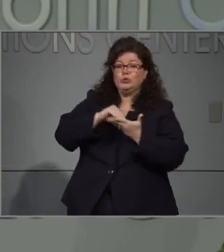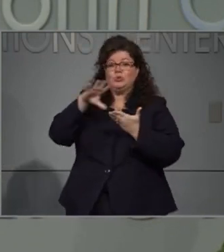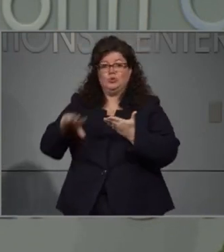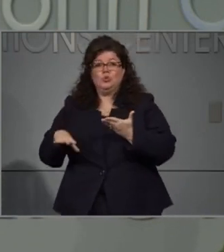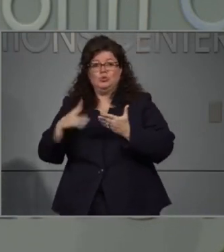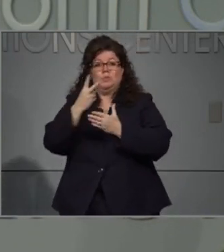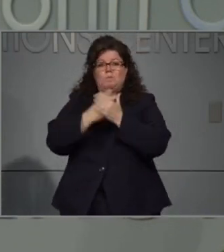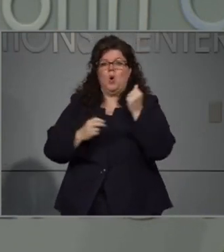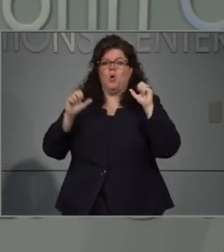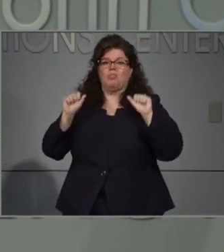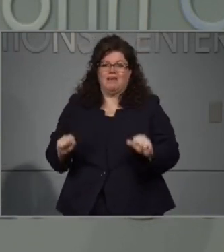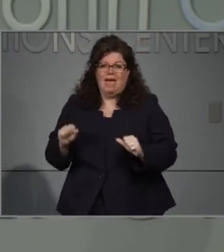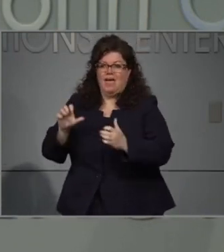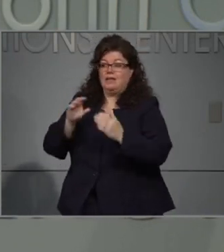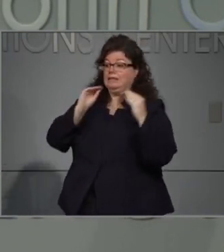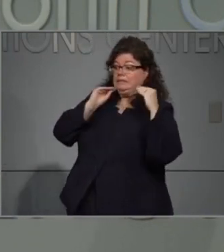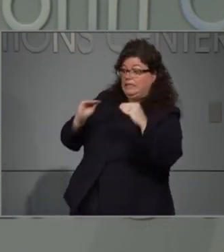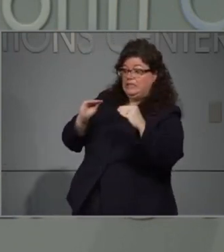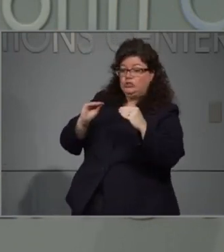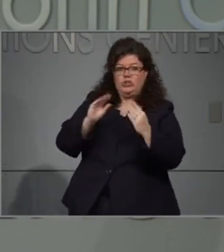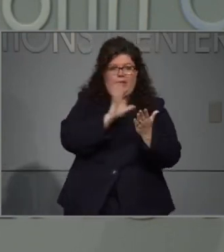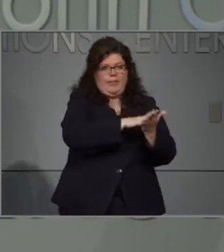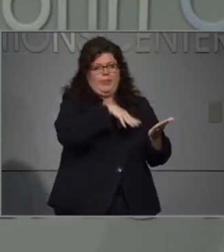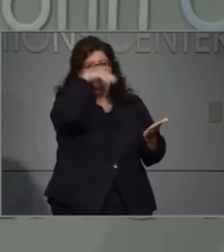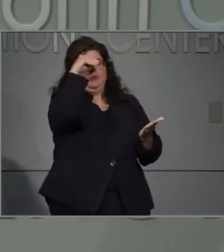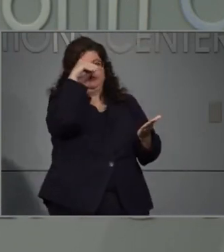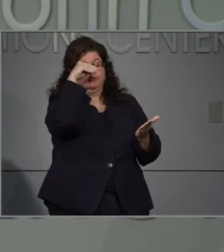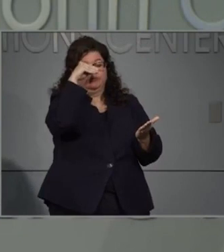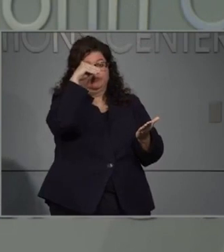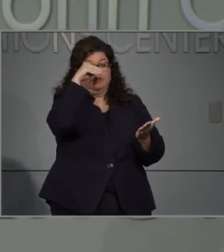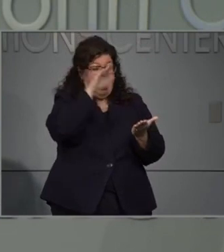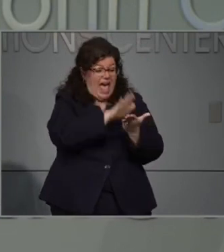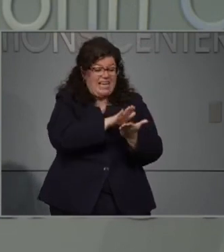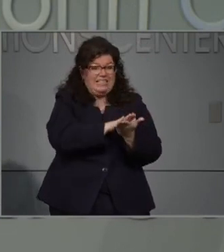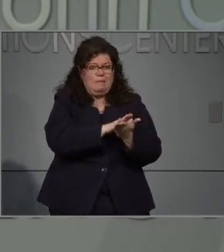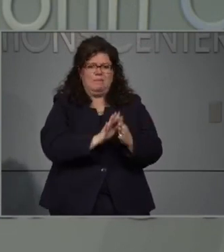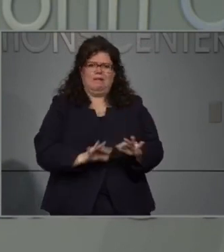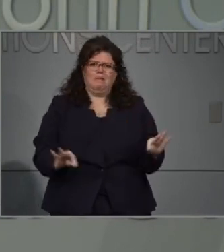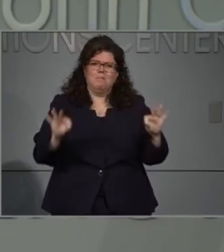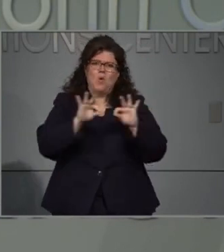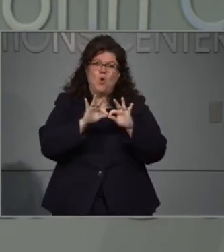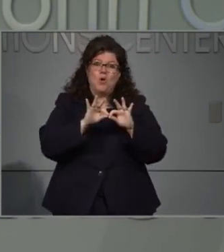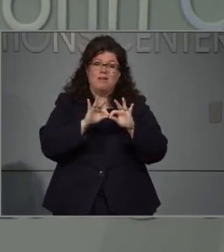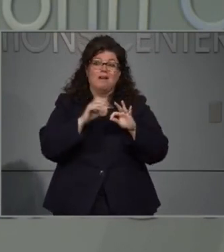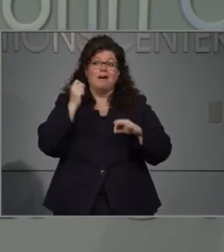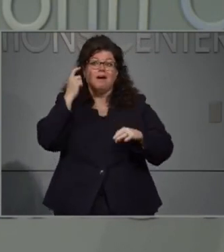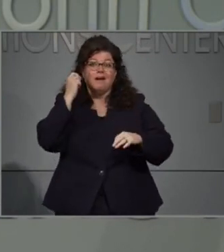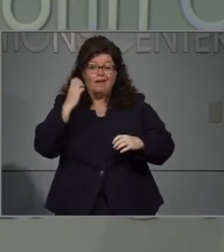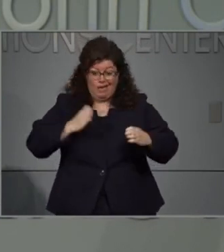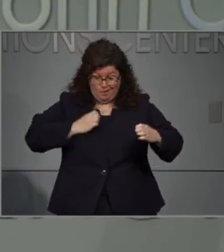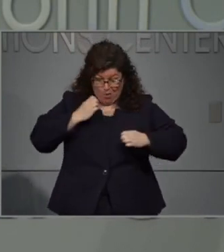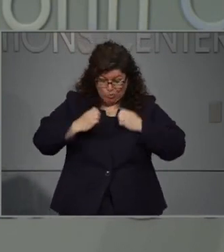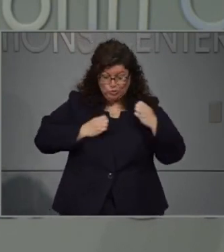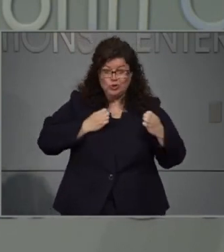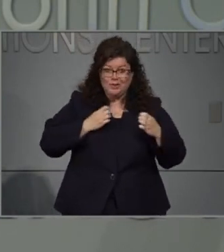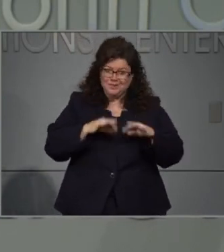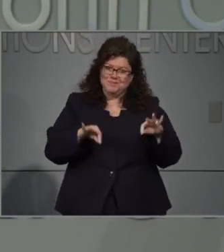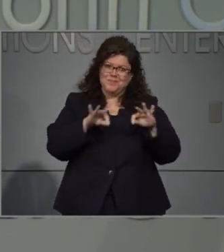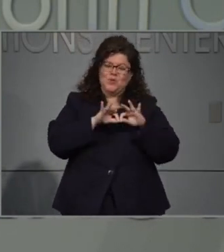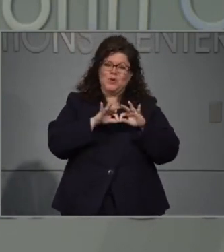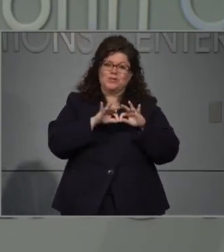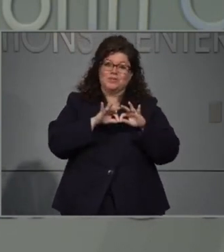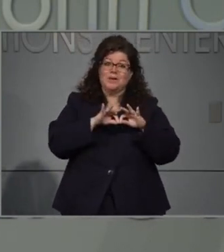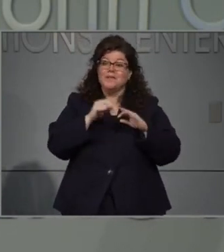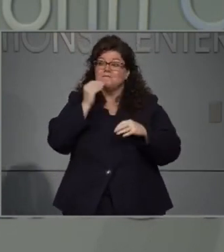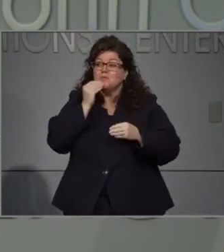situations, optimal situations that supports not only their academic learning, but also their social, emotional, physical needs, nutrition needs. And that's what I think